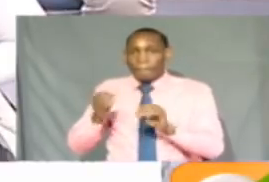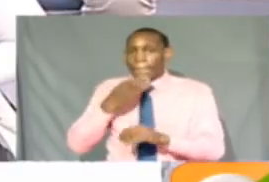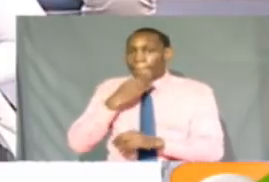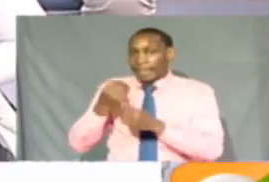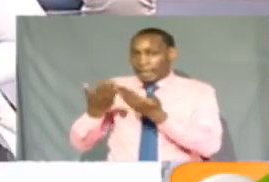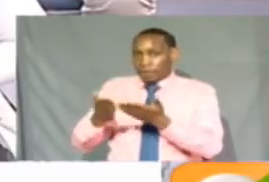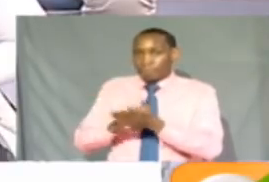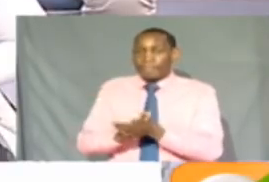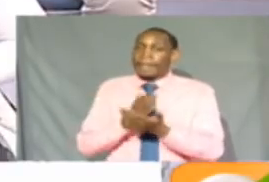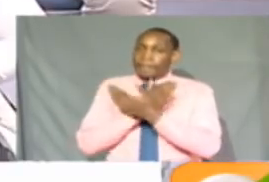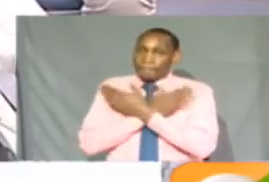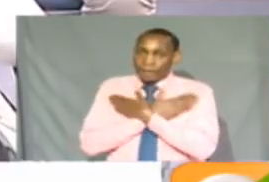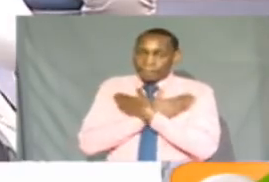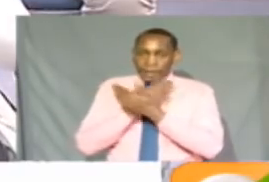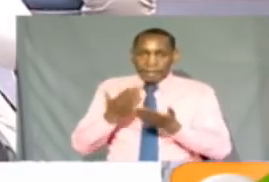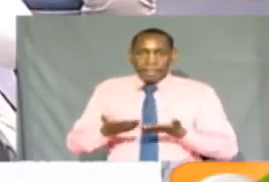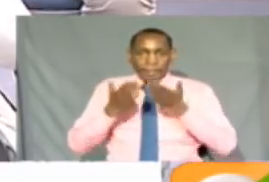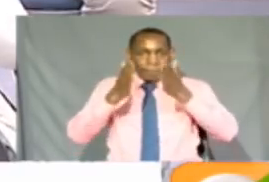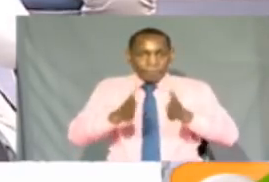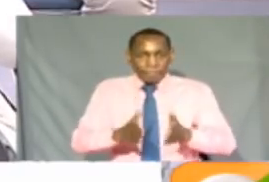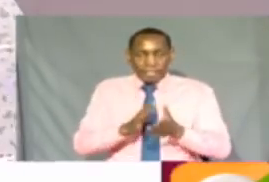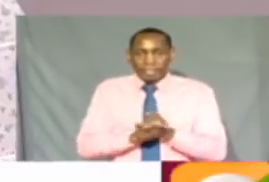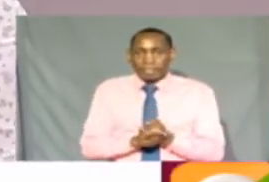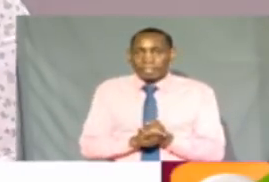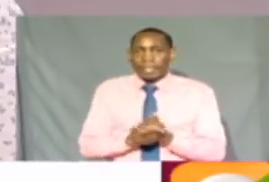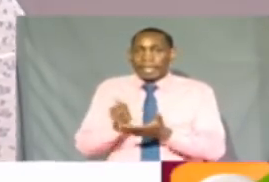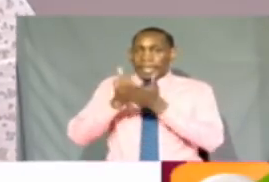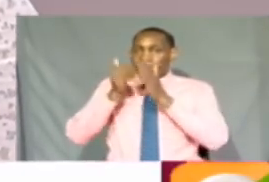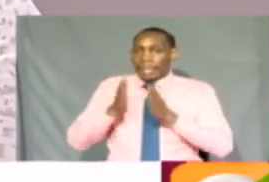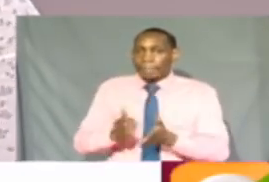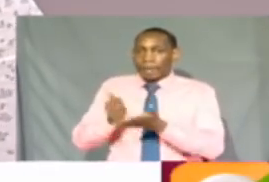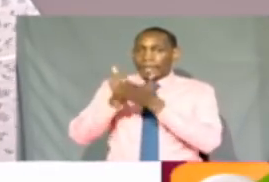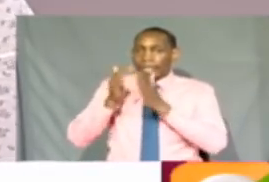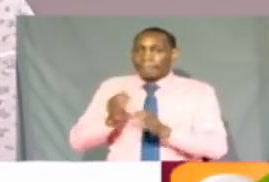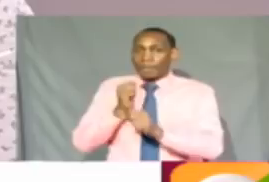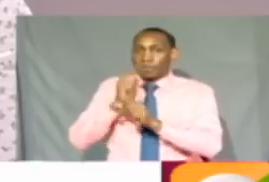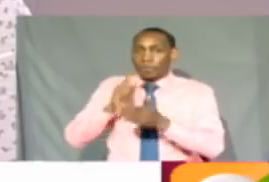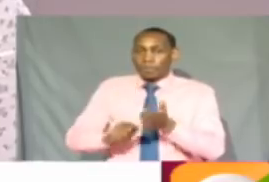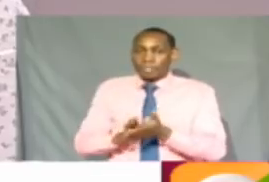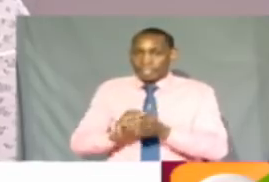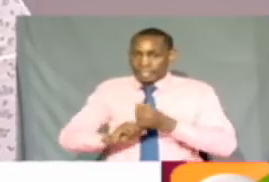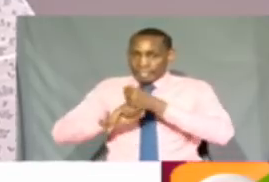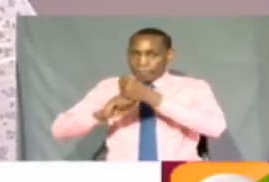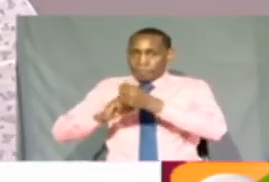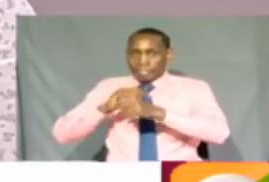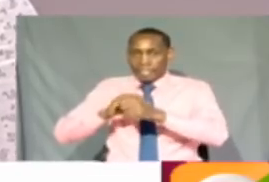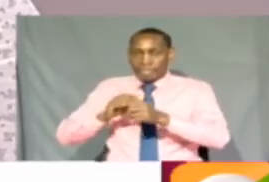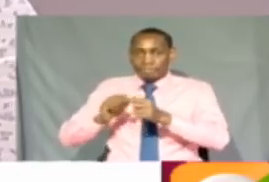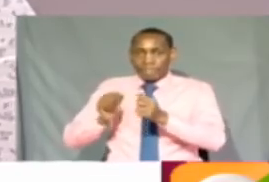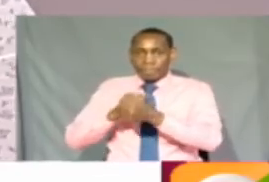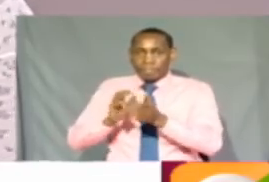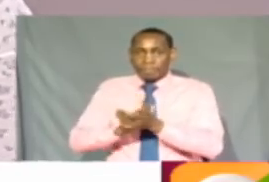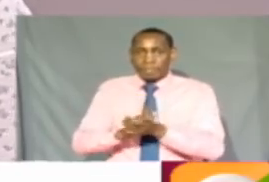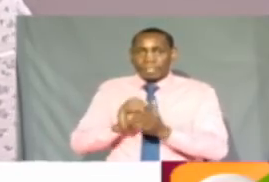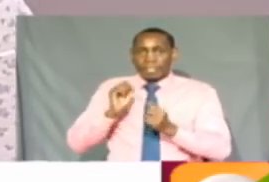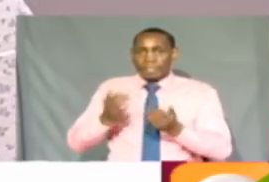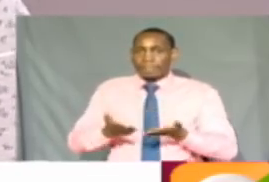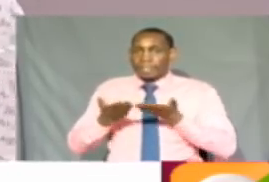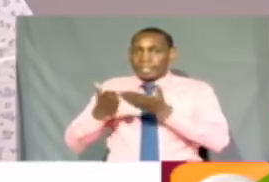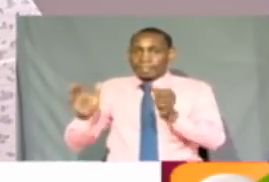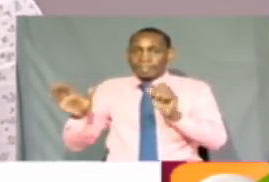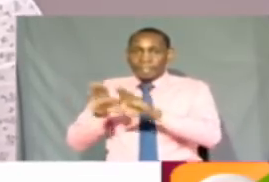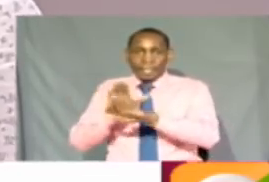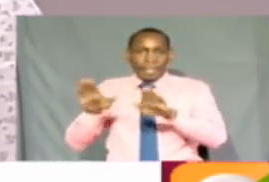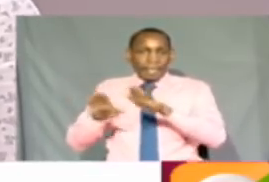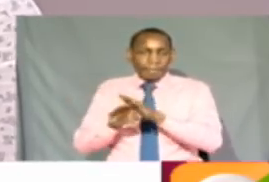just a companion, a provider. You're literally a helper. And what does a helper do? You boost him when he can't. You know, if you give a man 100% of everything, then